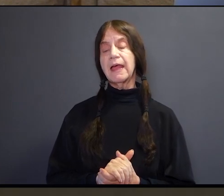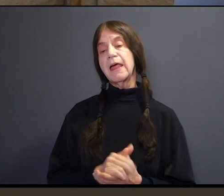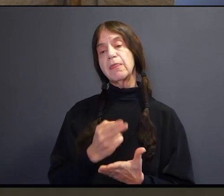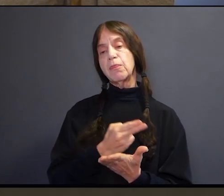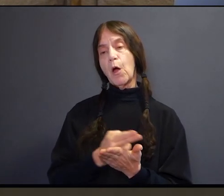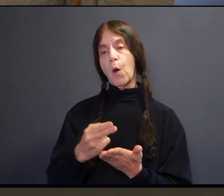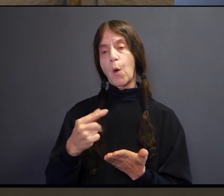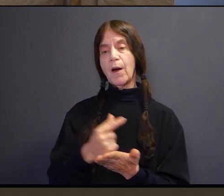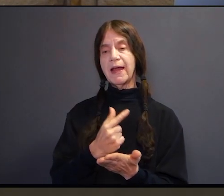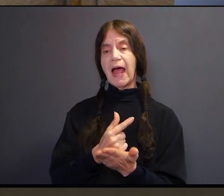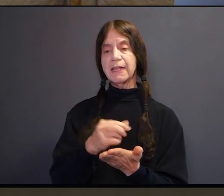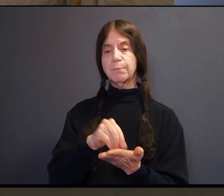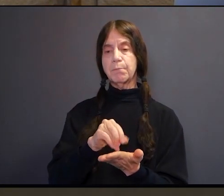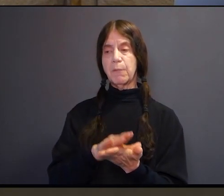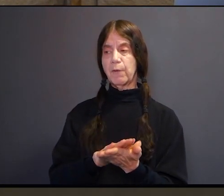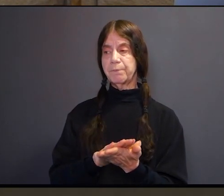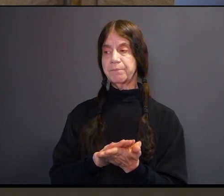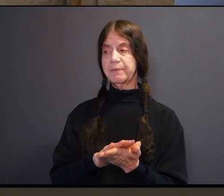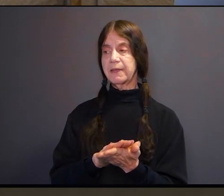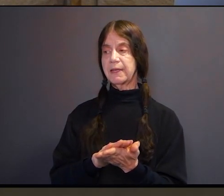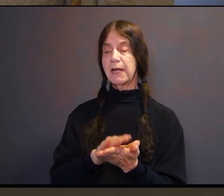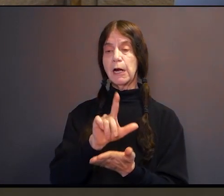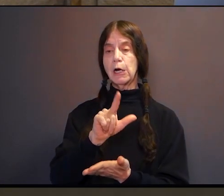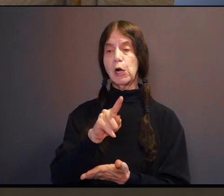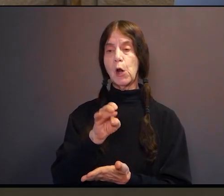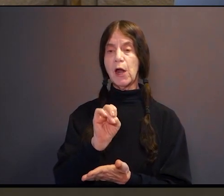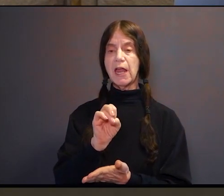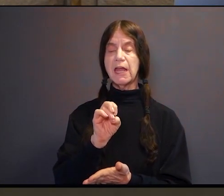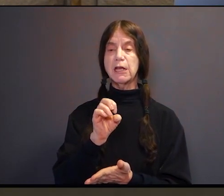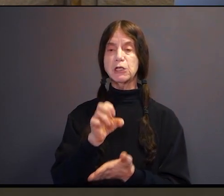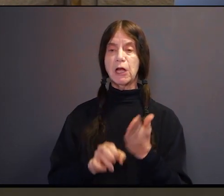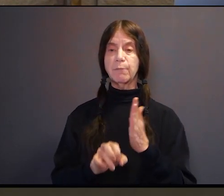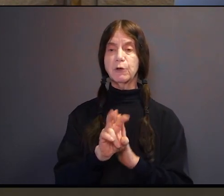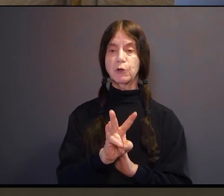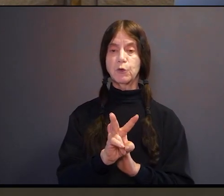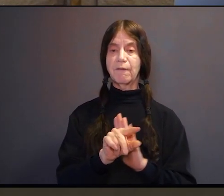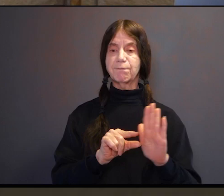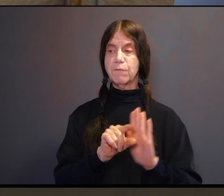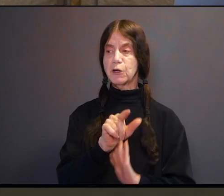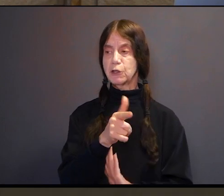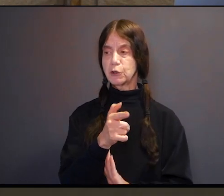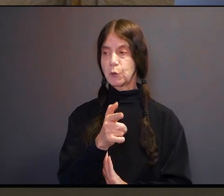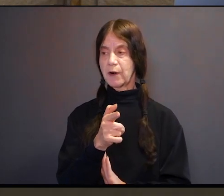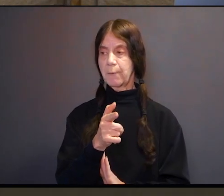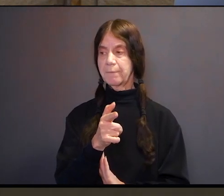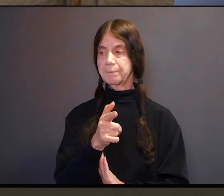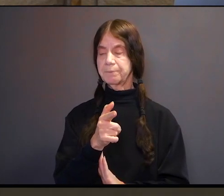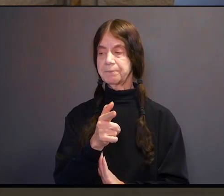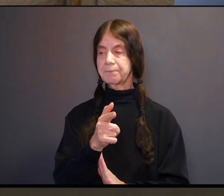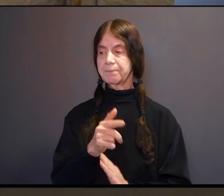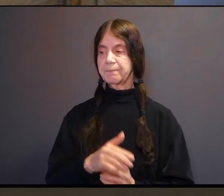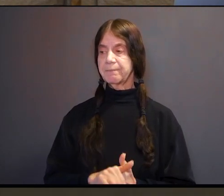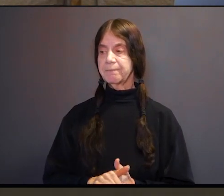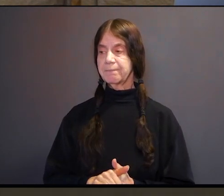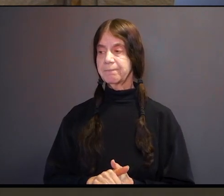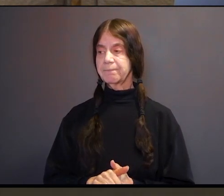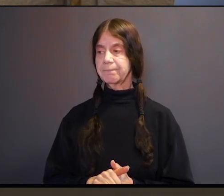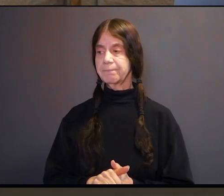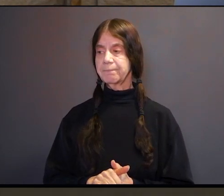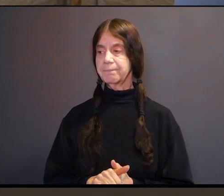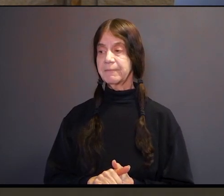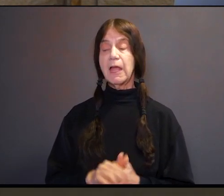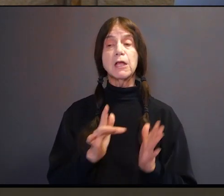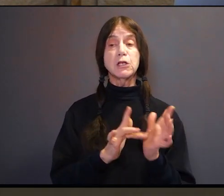The Holy Gospel comes to us from the Gospel according to St. Luke, chapter 2, verse 21. And at the end